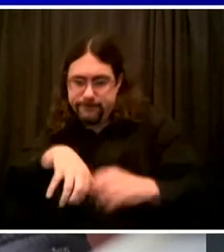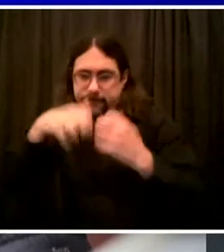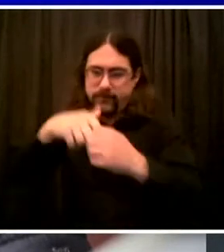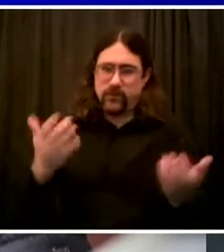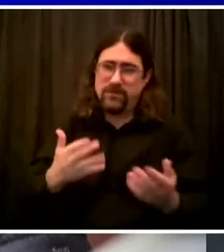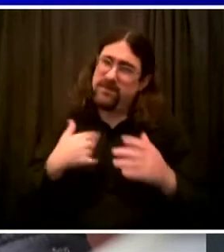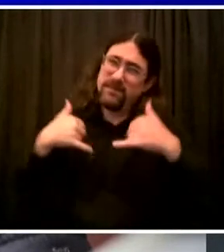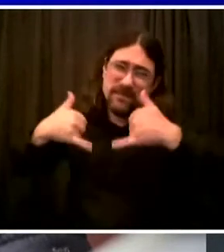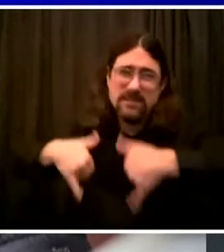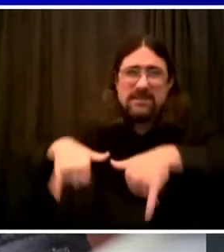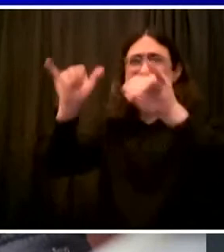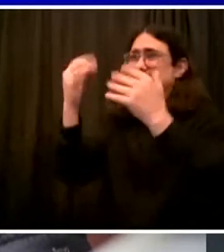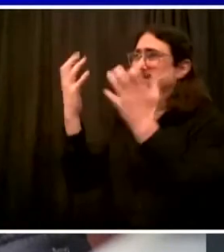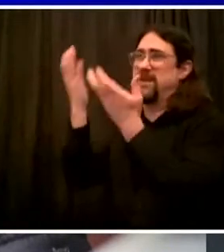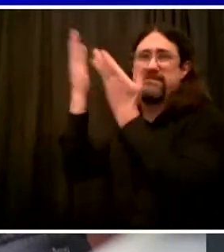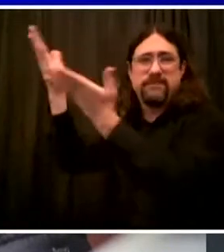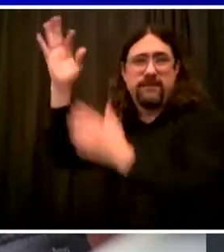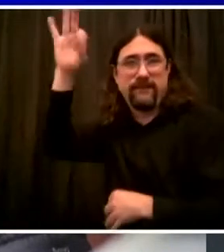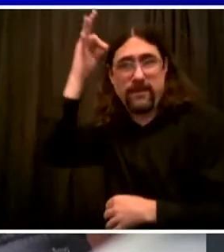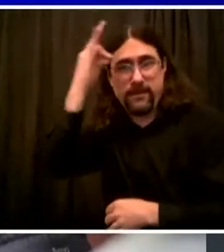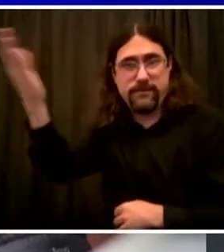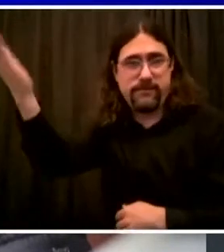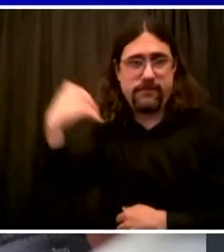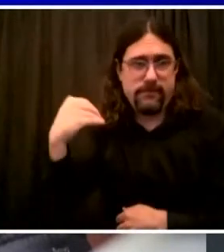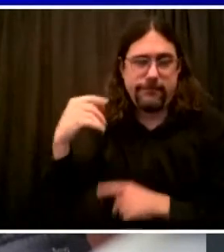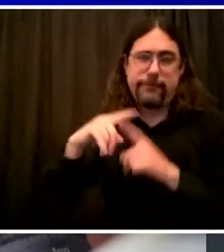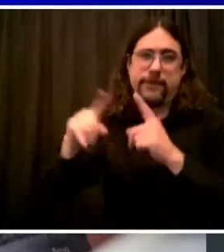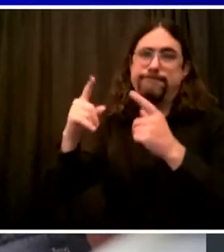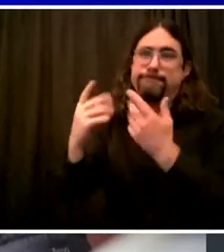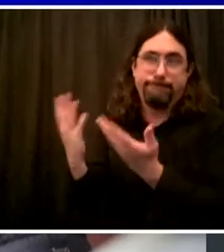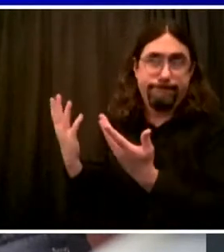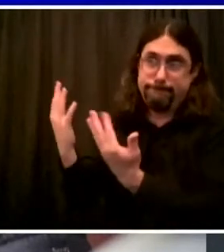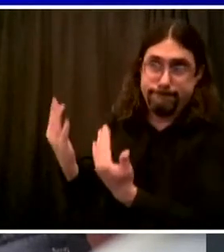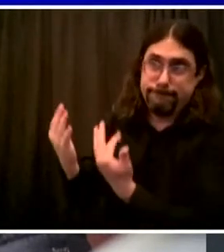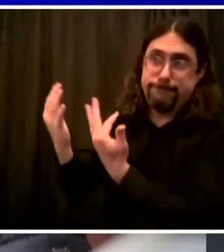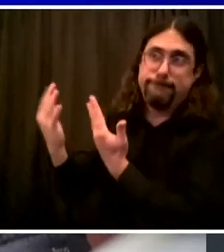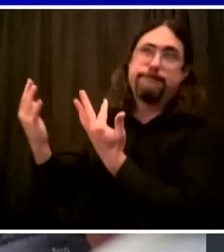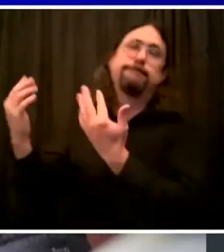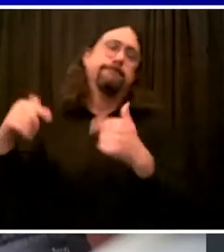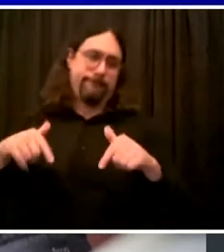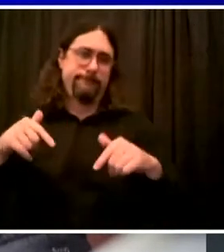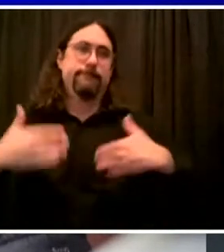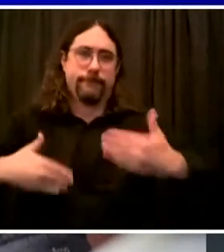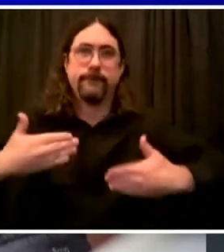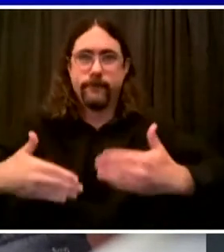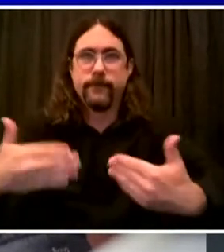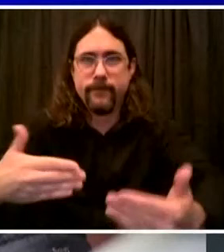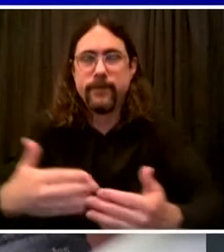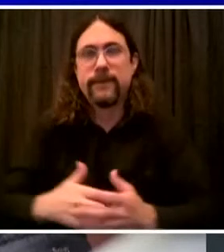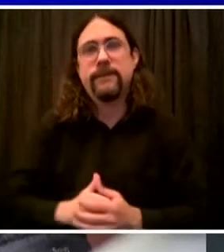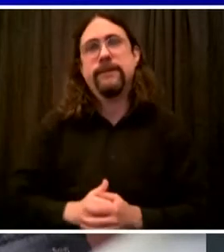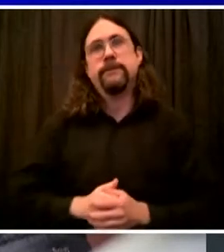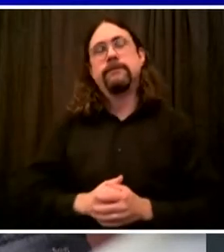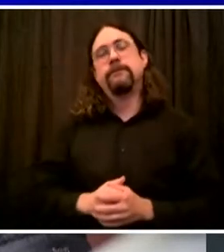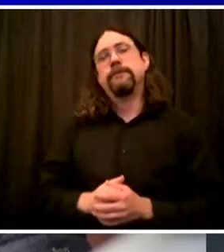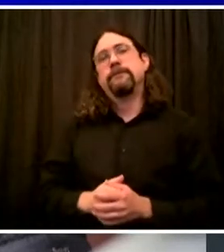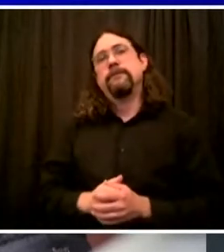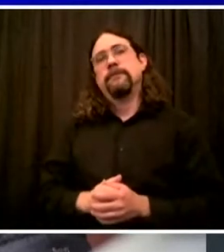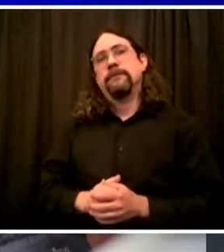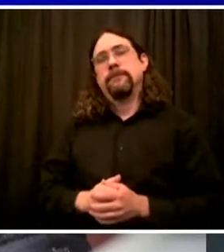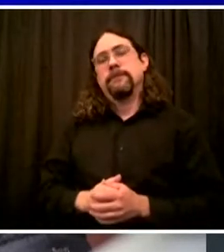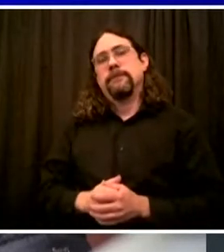difference. And at the same time, we are seeing the great benefits, the human benefits of the deceleration of this disease, the fact